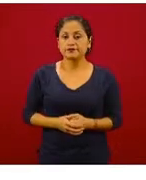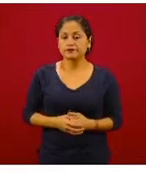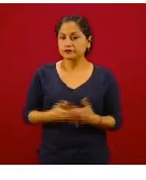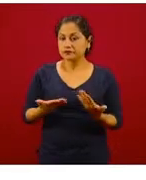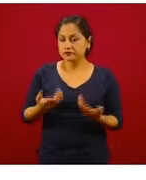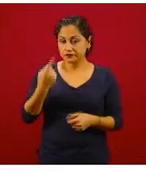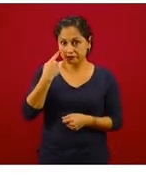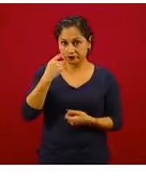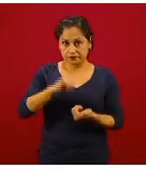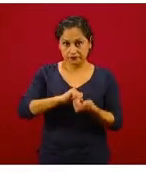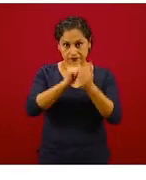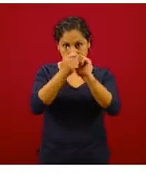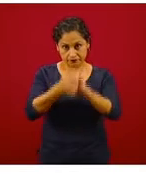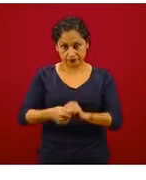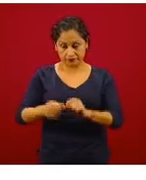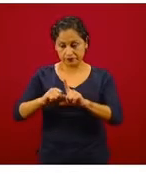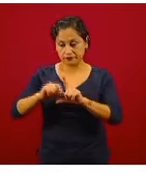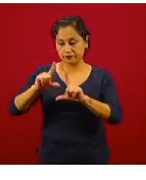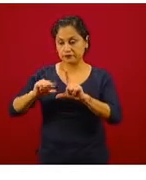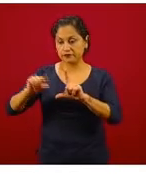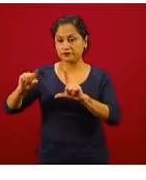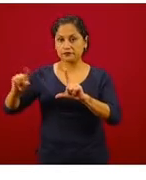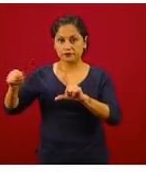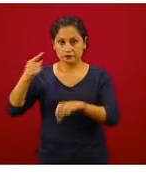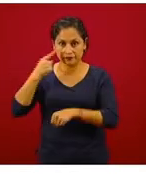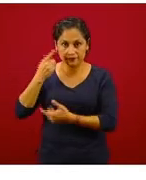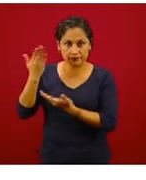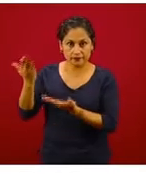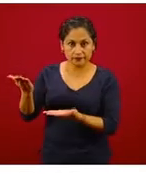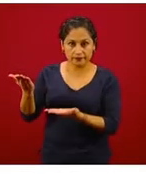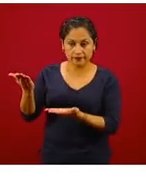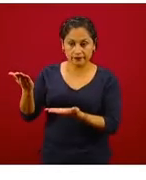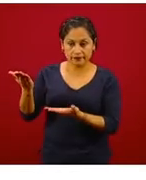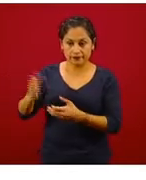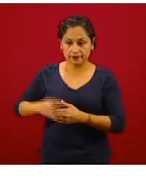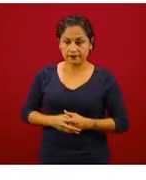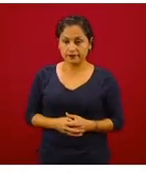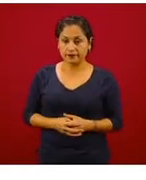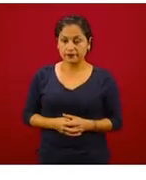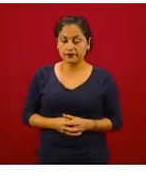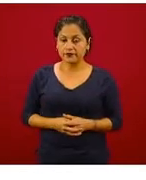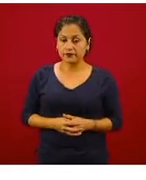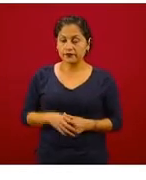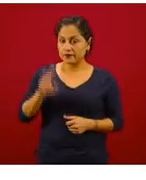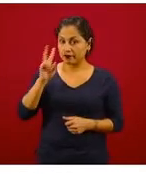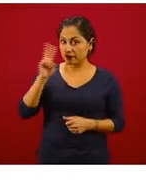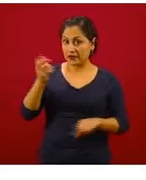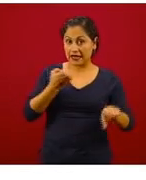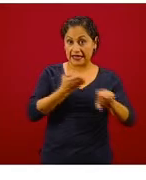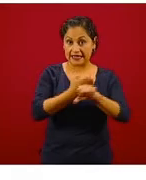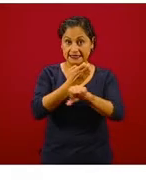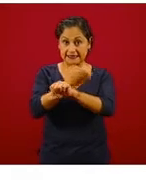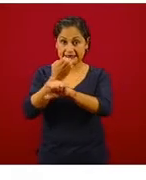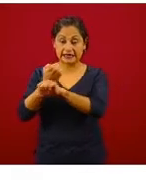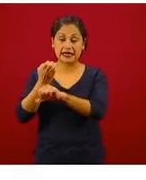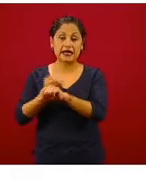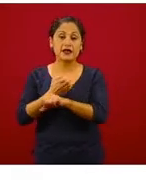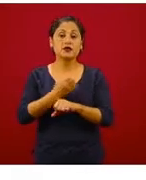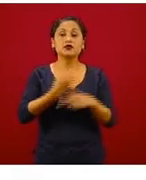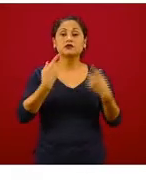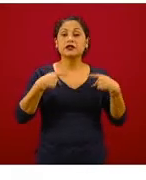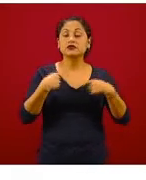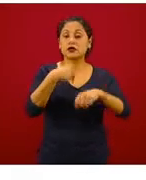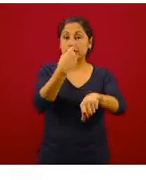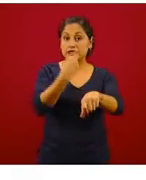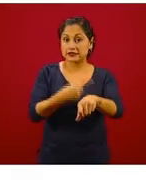prevalence rate. And we also have the same information presented as a bar graph. You can see